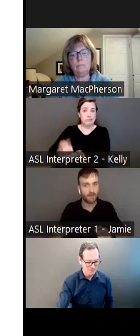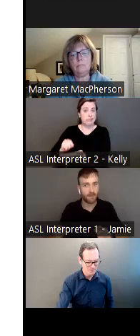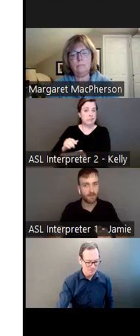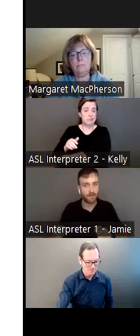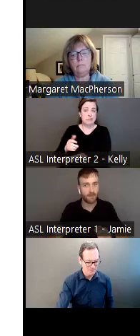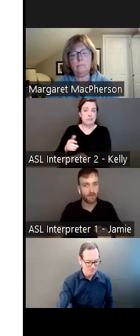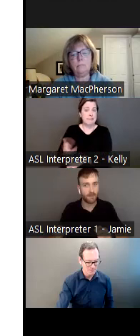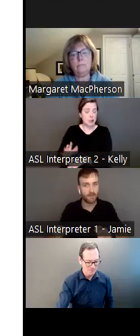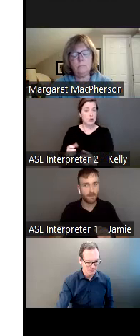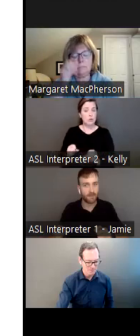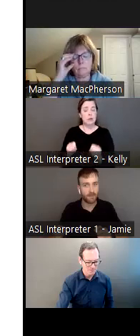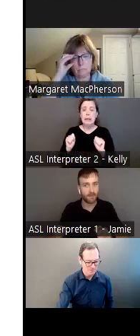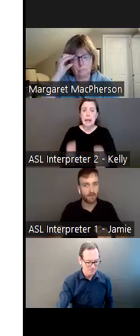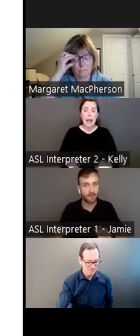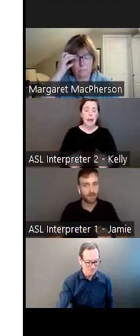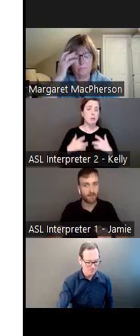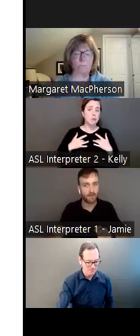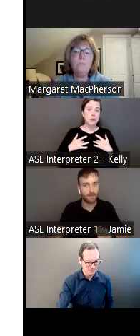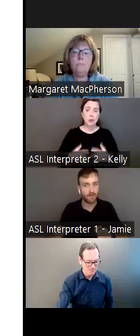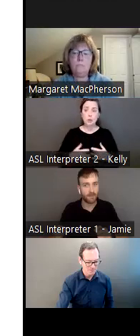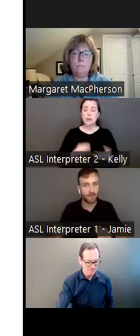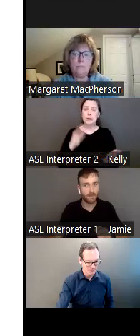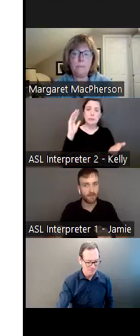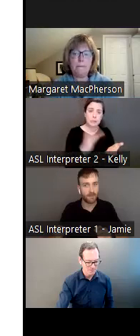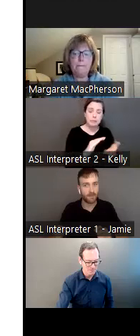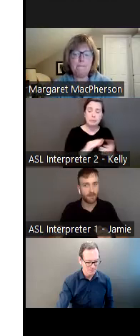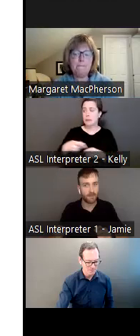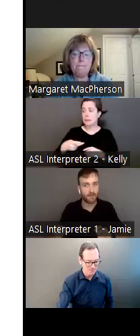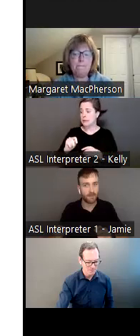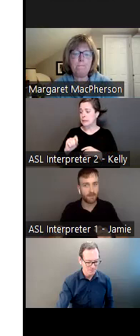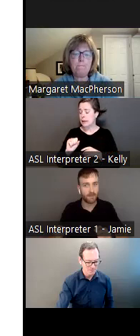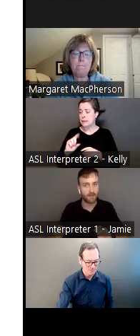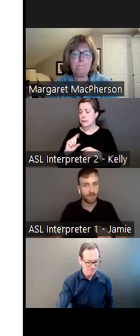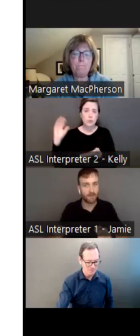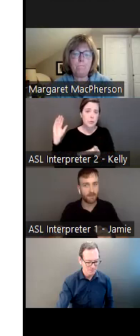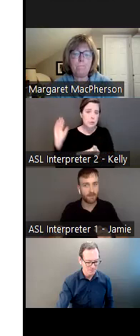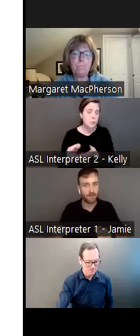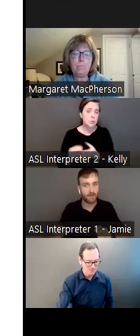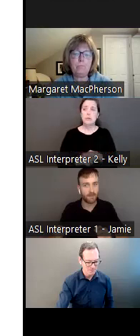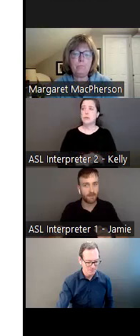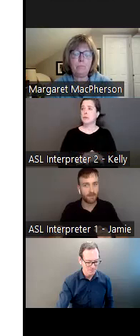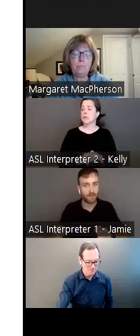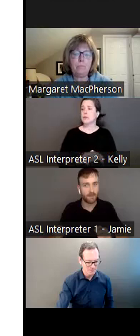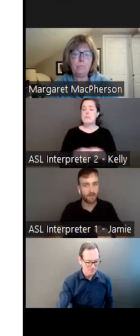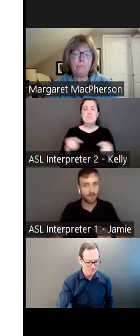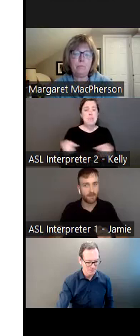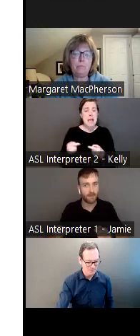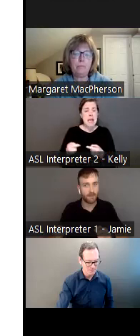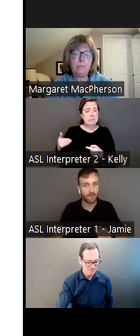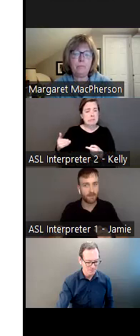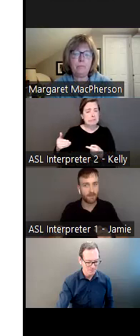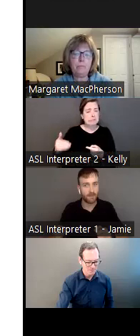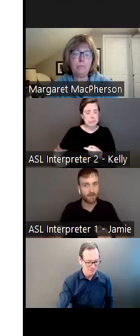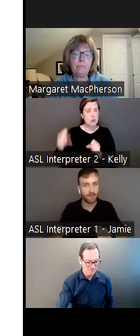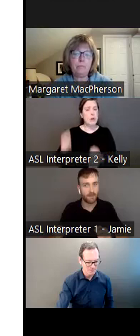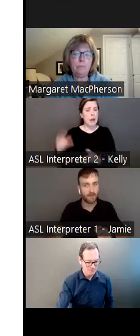reduce depressive symptoms, you can reduce PTSD symptoms, you can even reduce chronic disabling pain, which is a really difficult